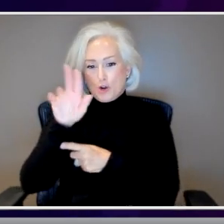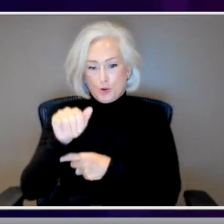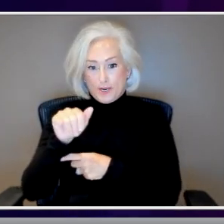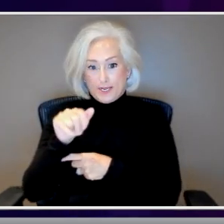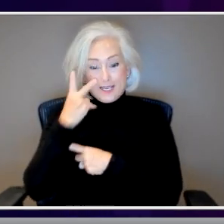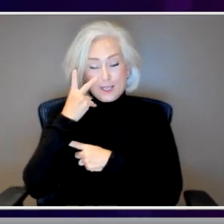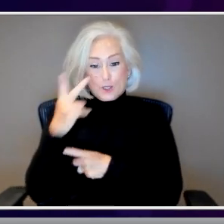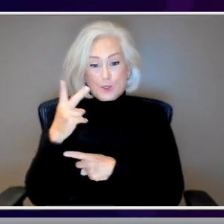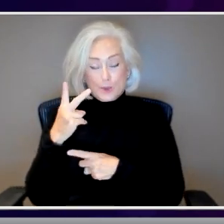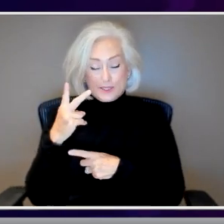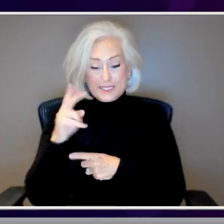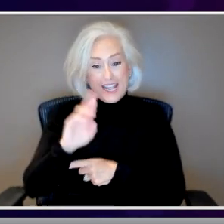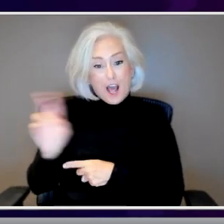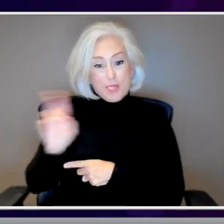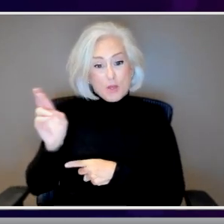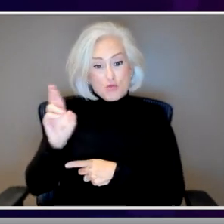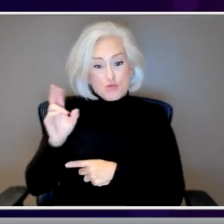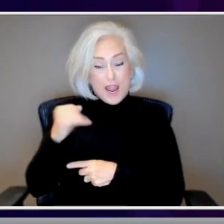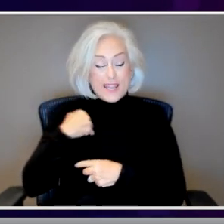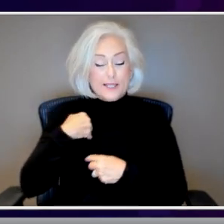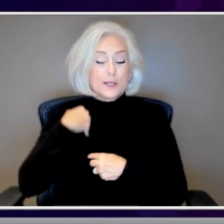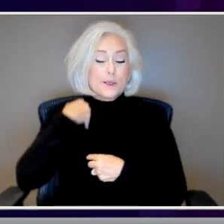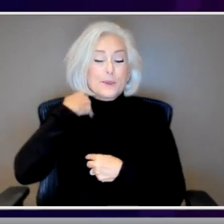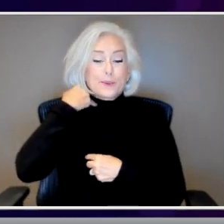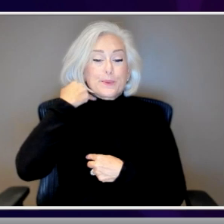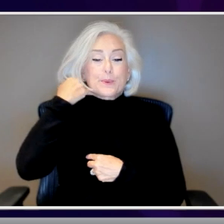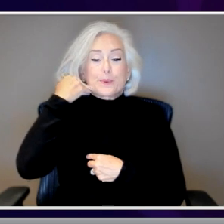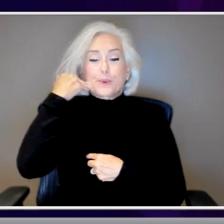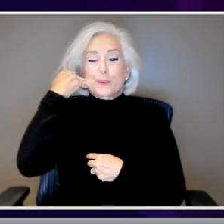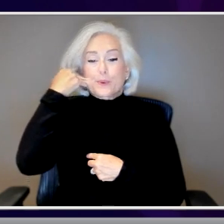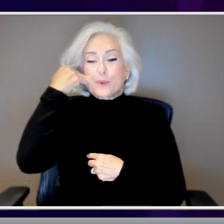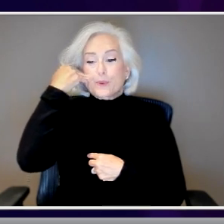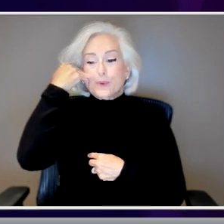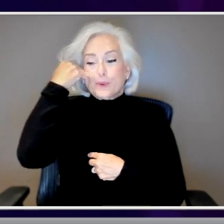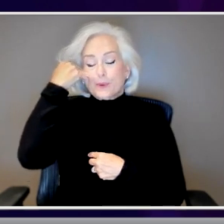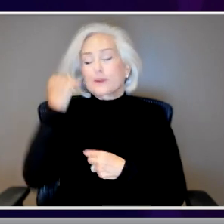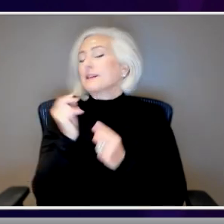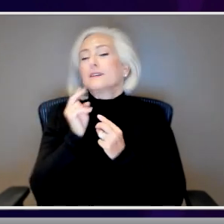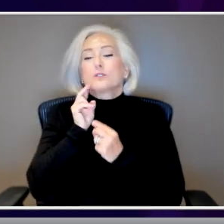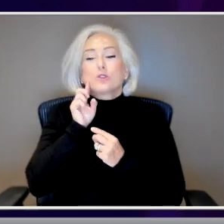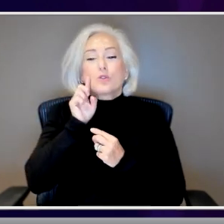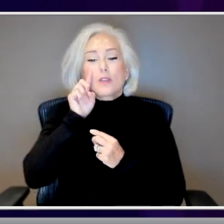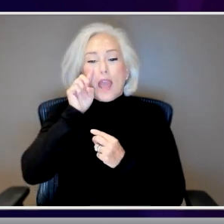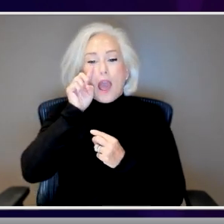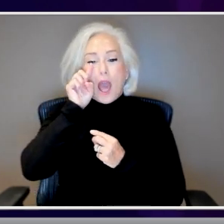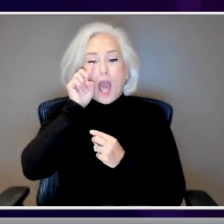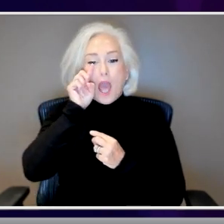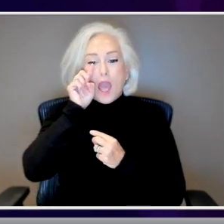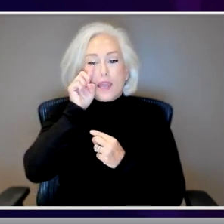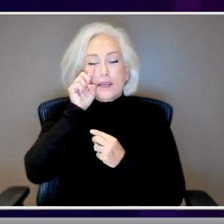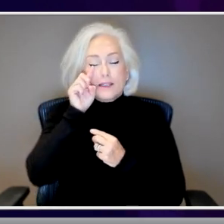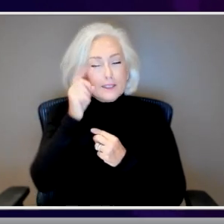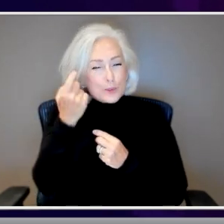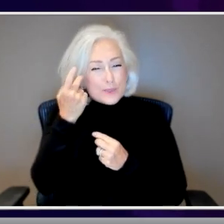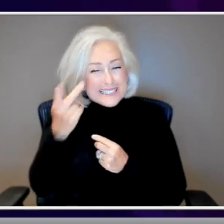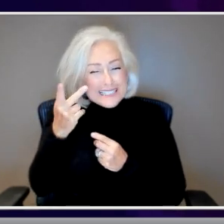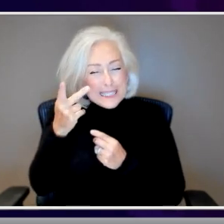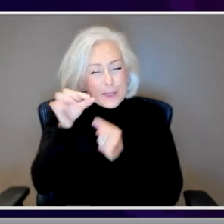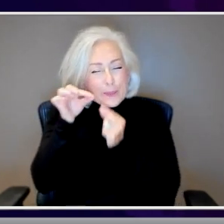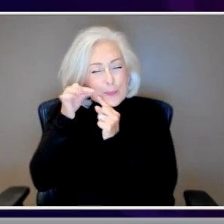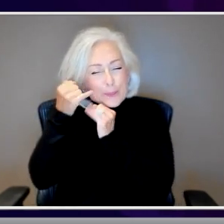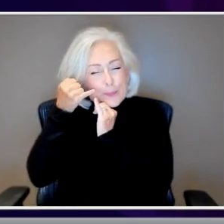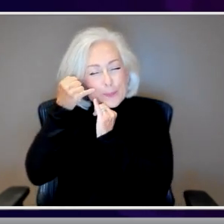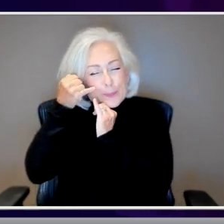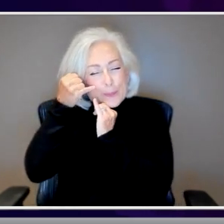of the screen, that branch, there is a branch that goes to the eye. So it's a very small vessel that goes to the eye. It's all